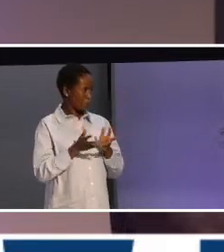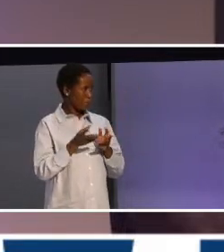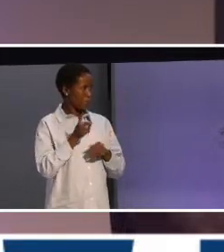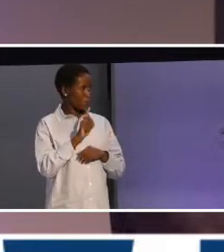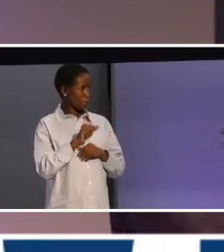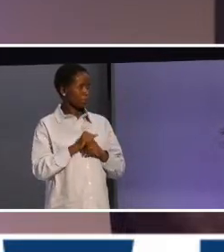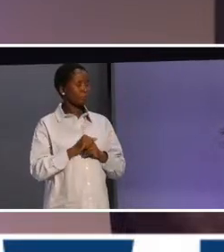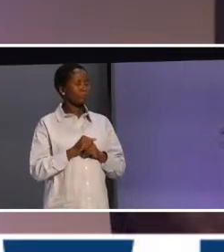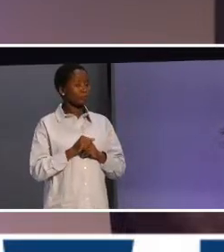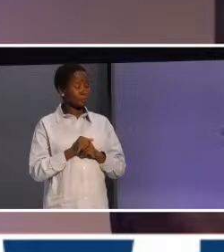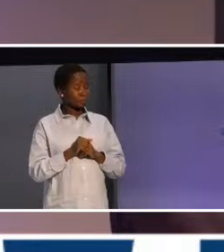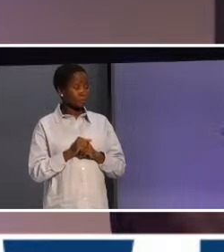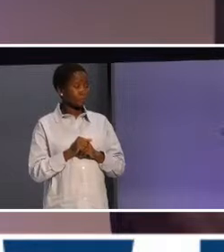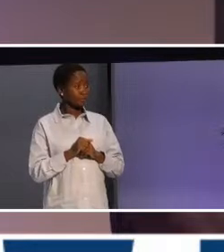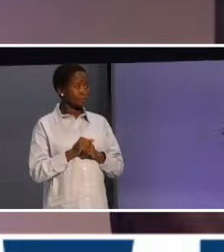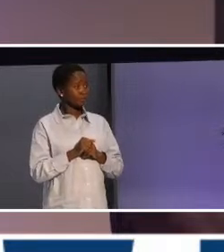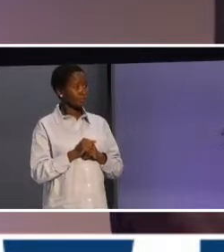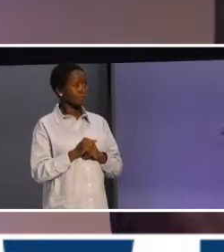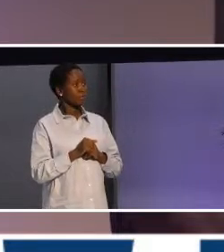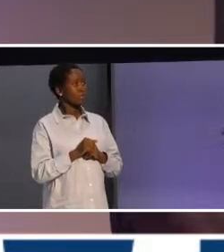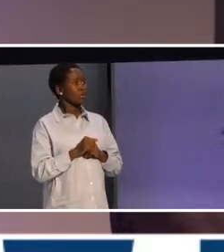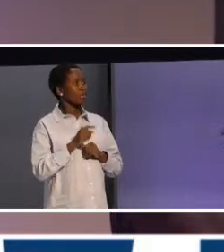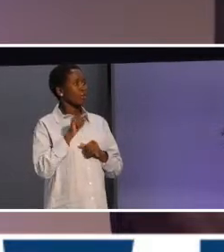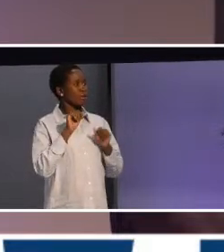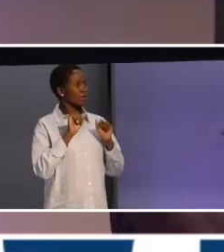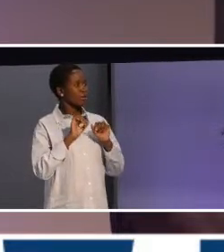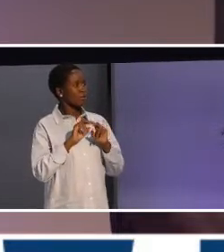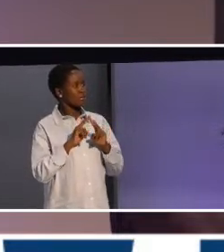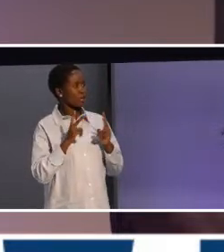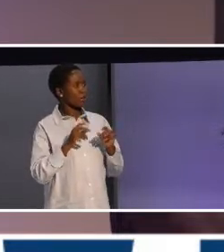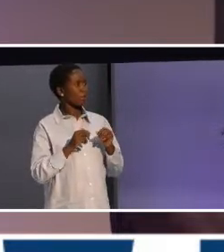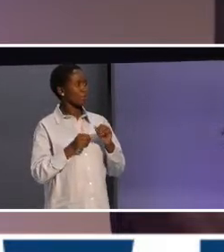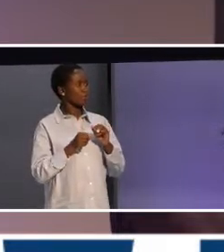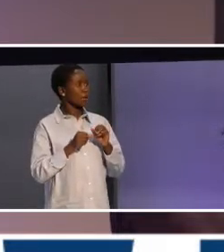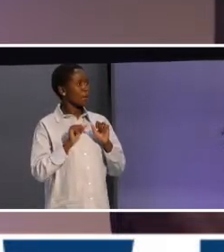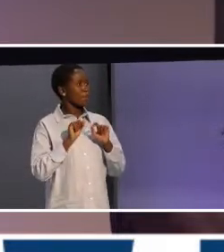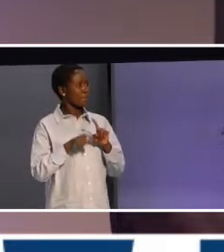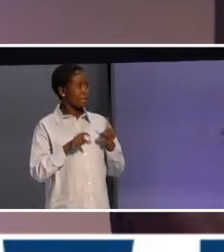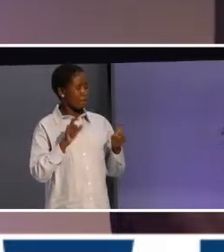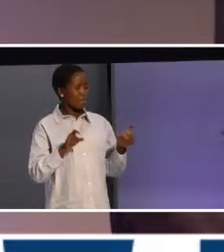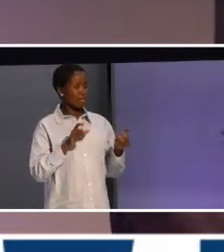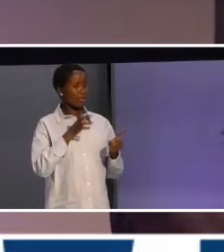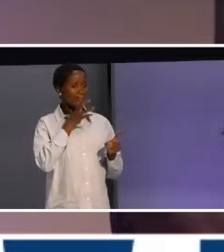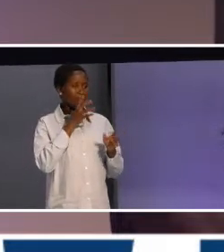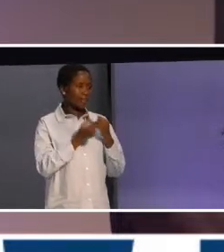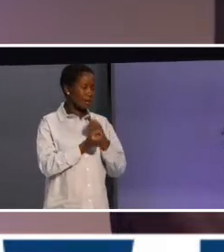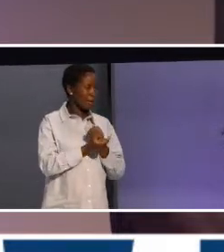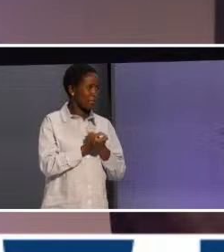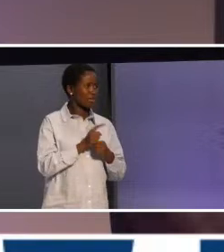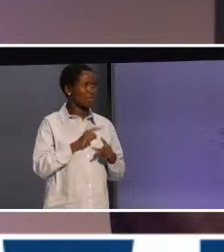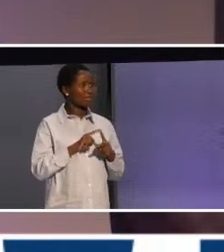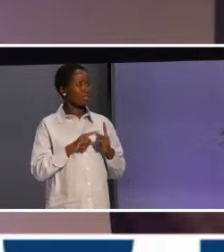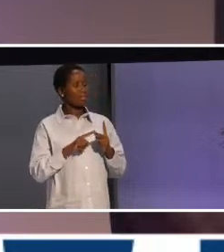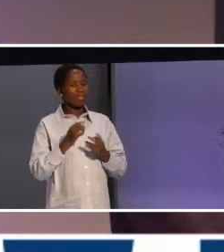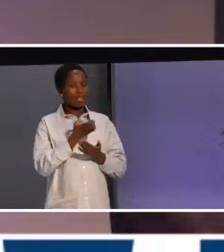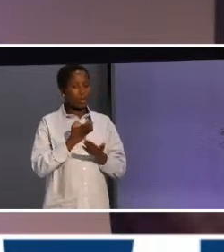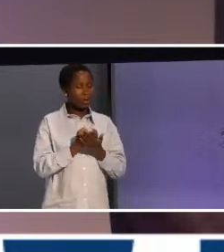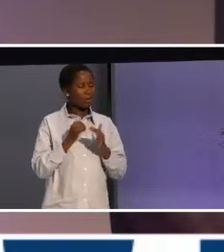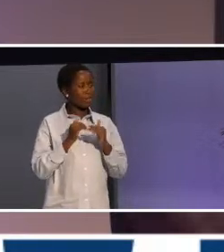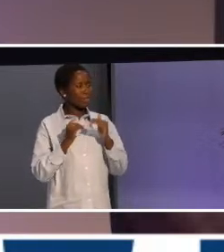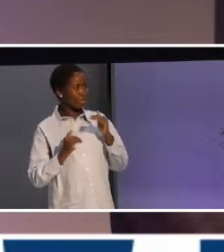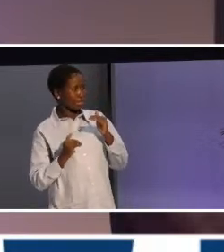overcoming polarizations, populism and its consequences, economic inequality,